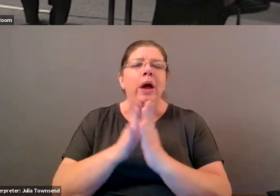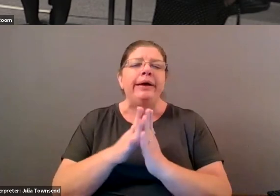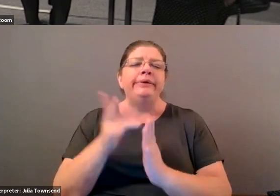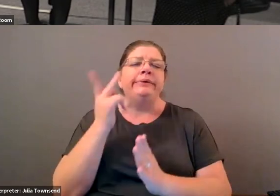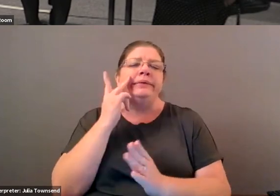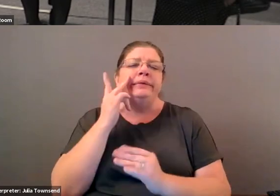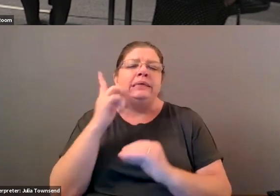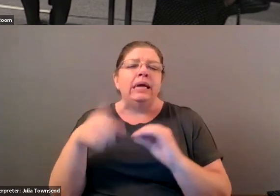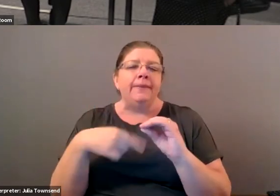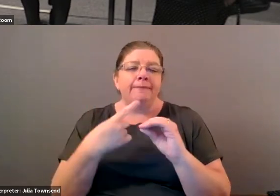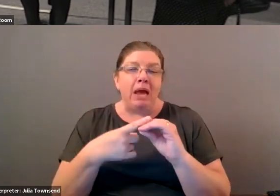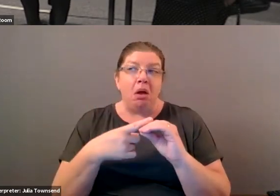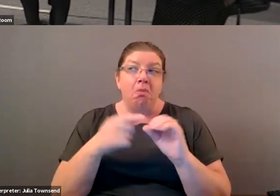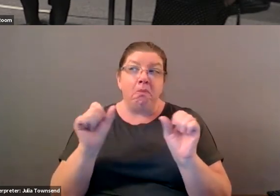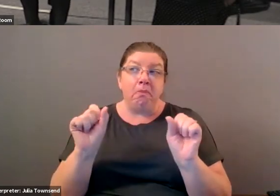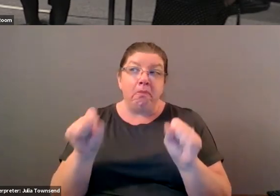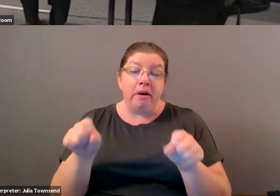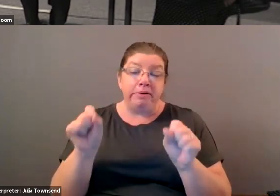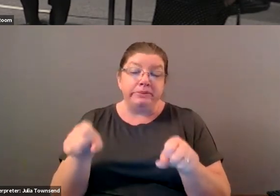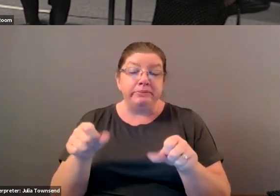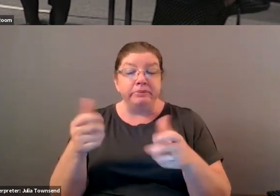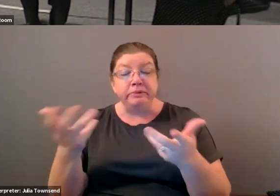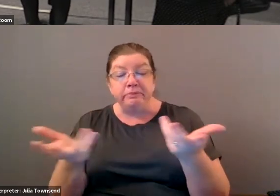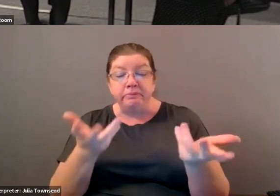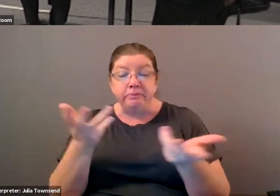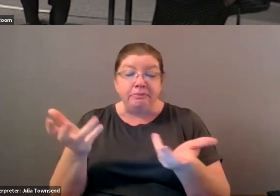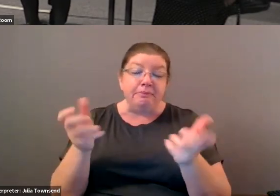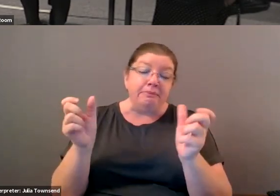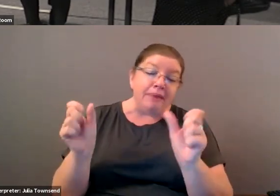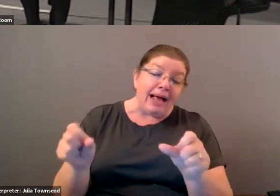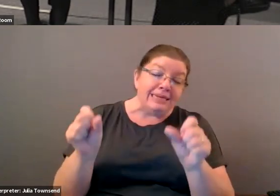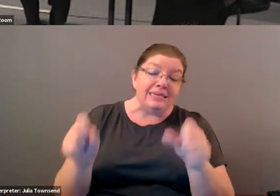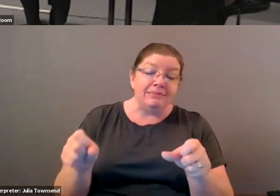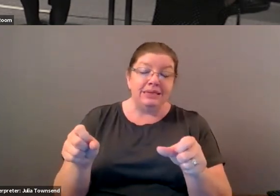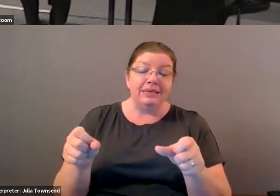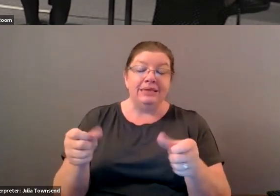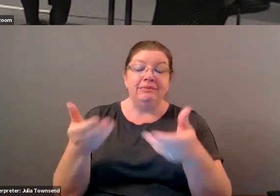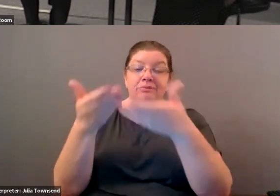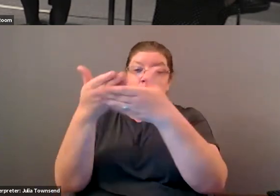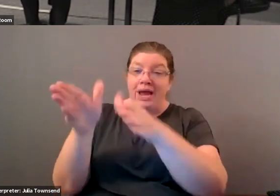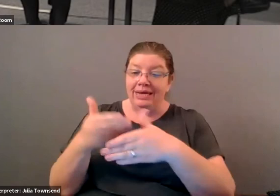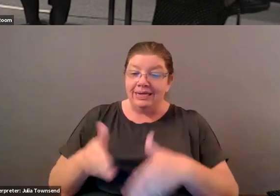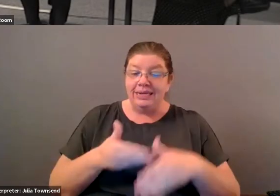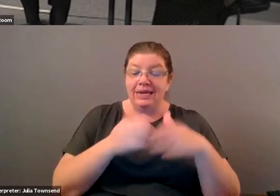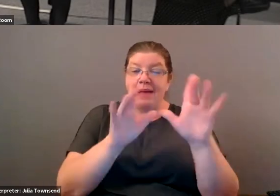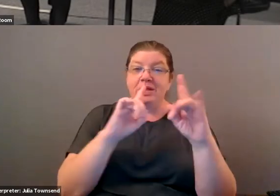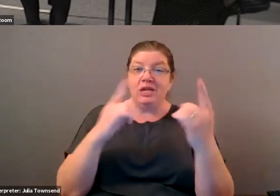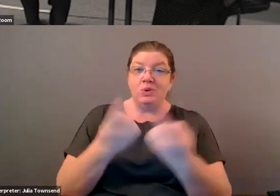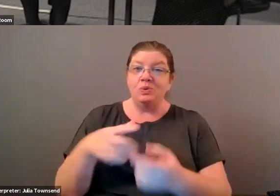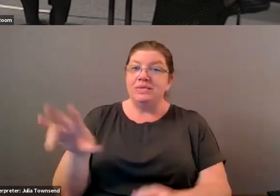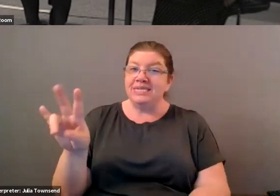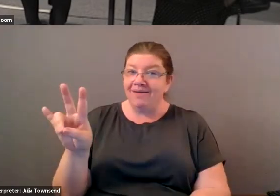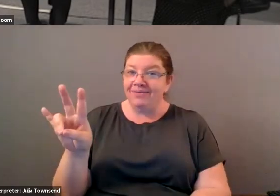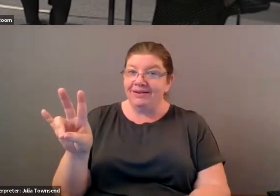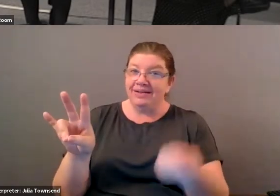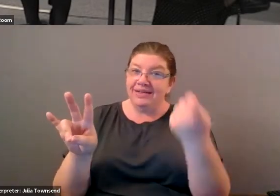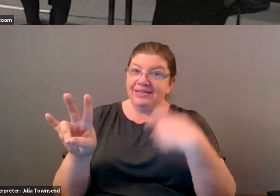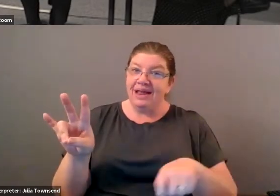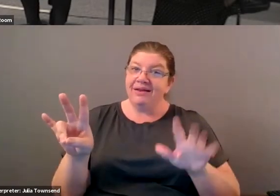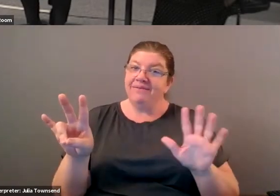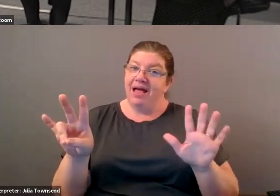the viability and practicality of possibly breaking the district into 7 rather